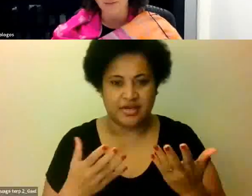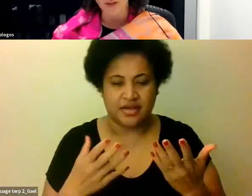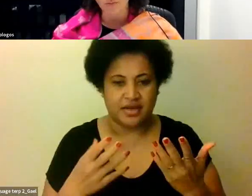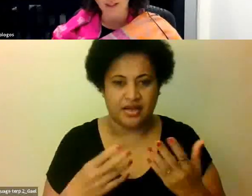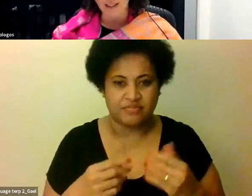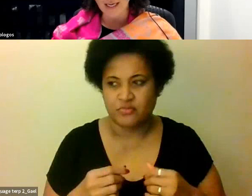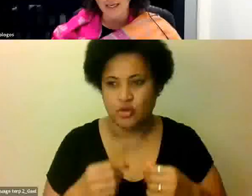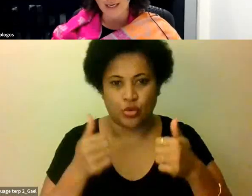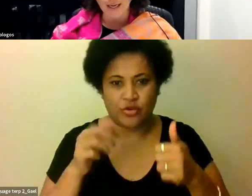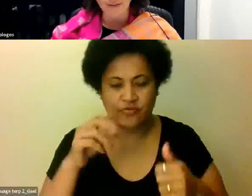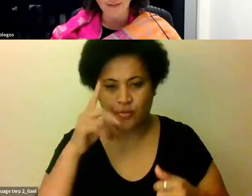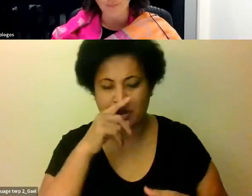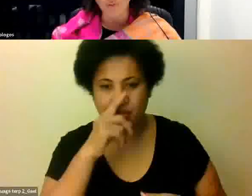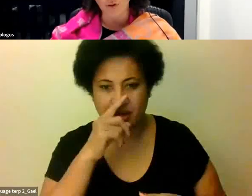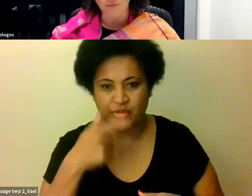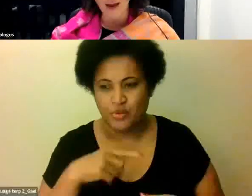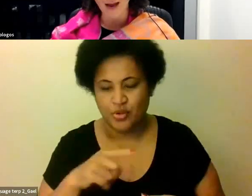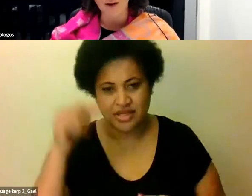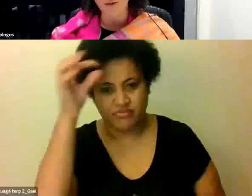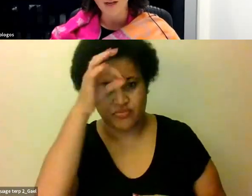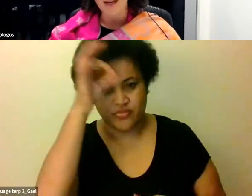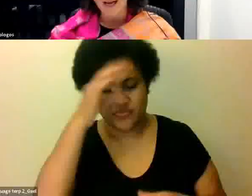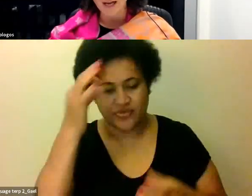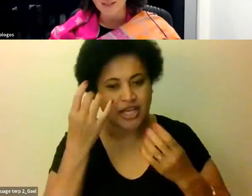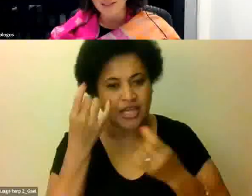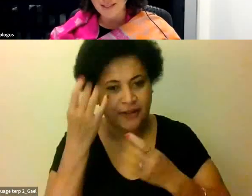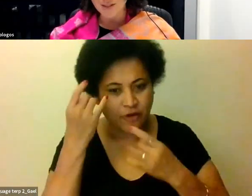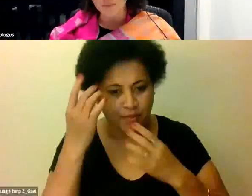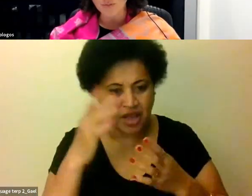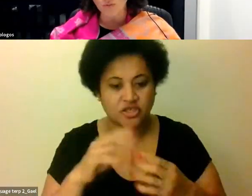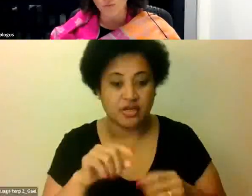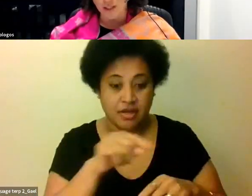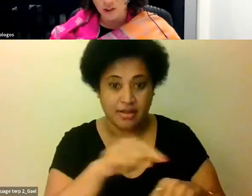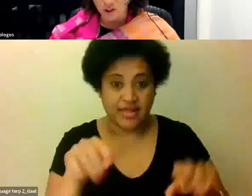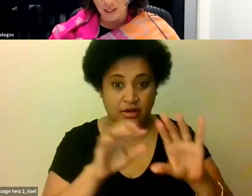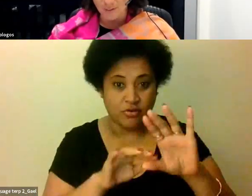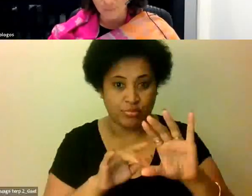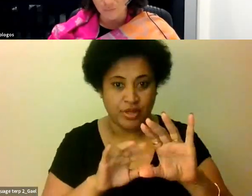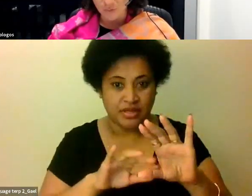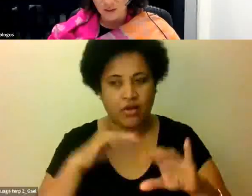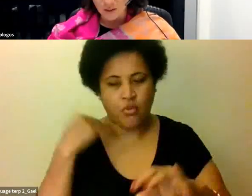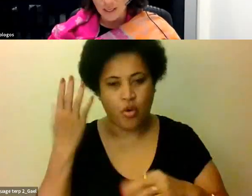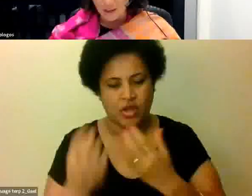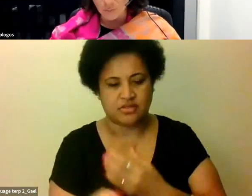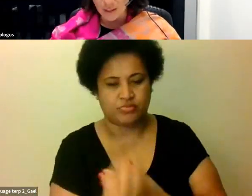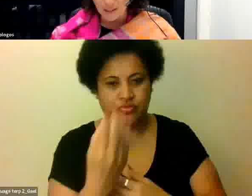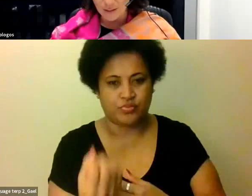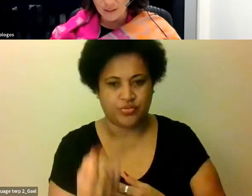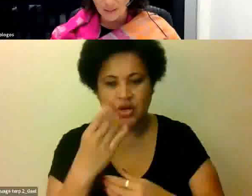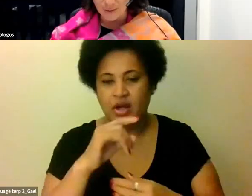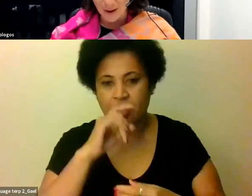is a really key example of how a system which